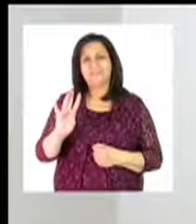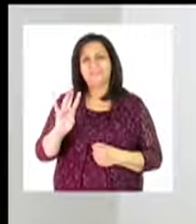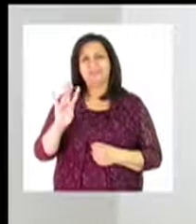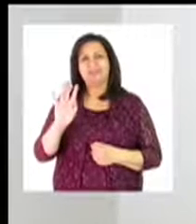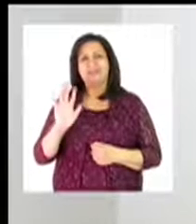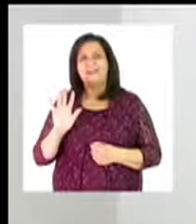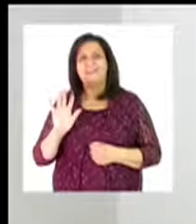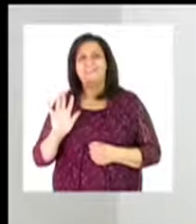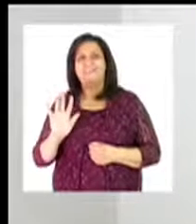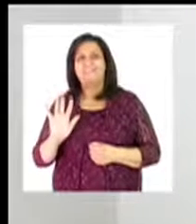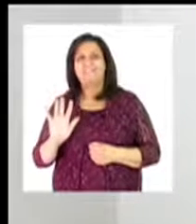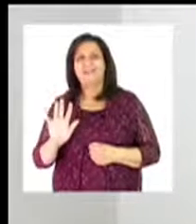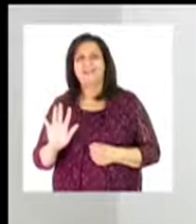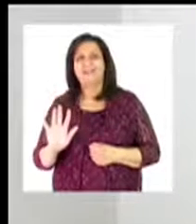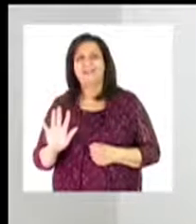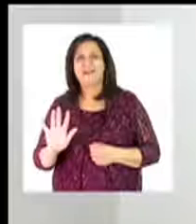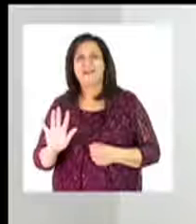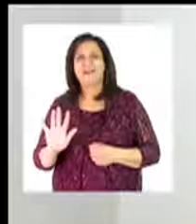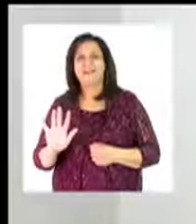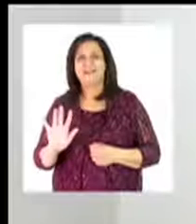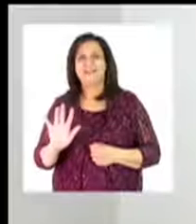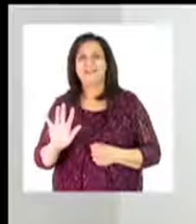4,